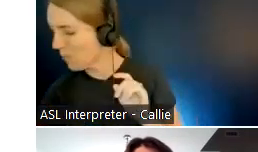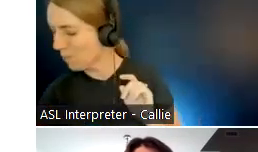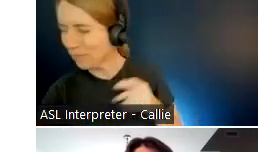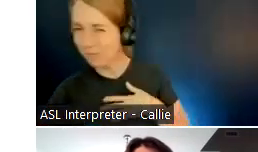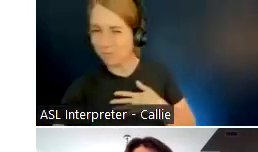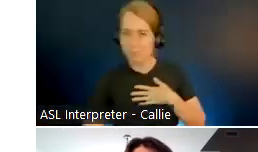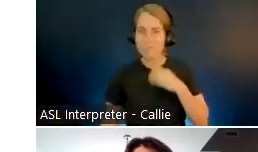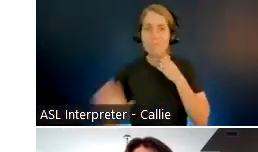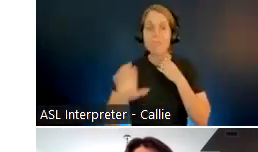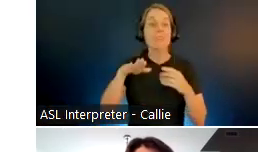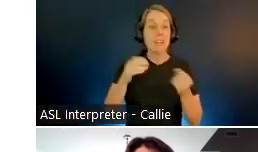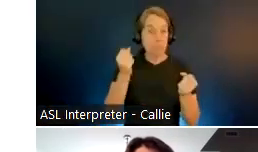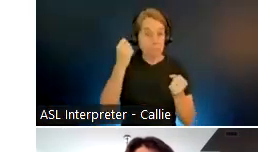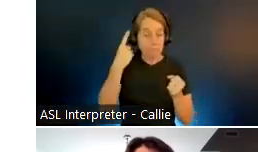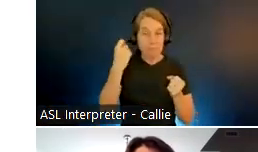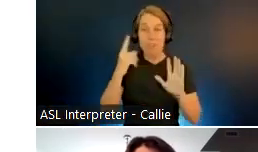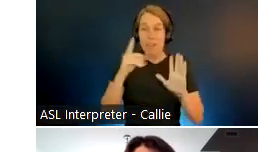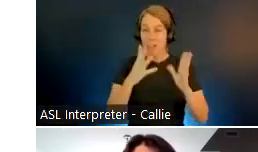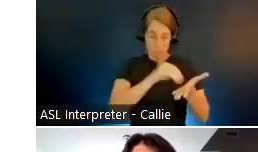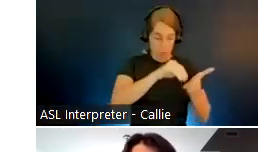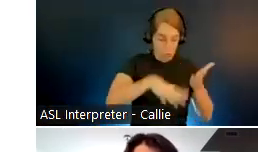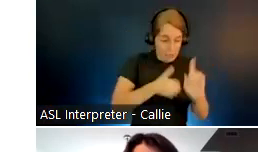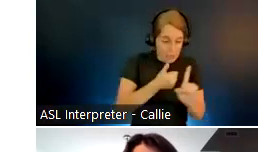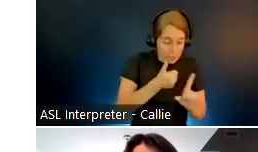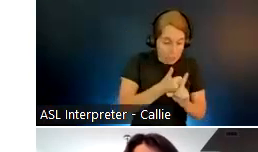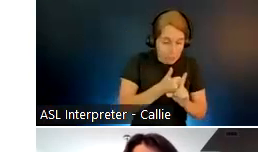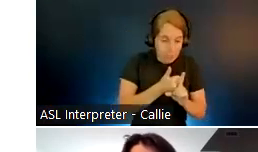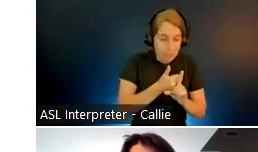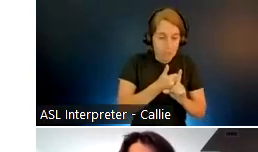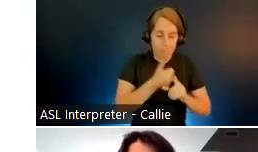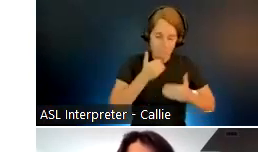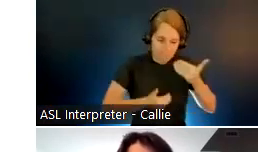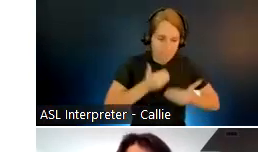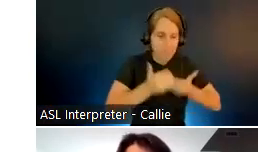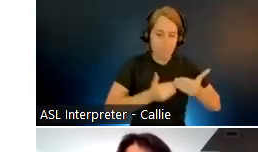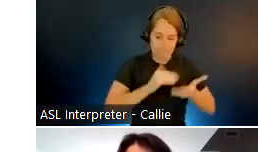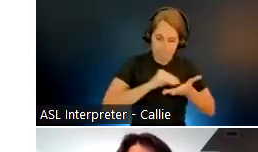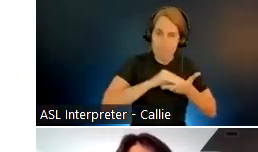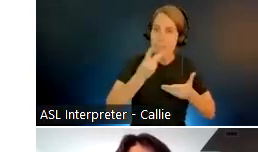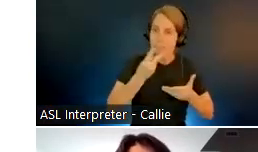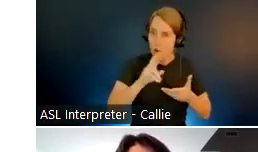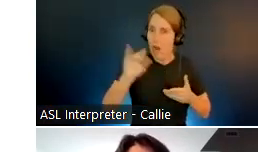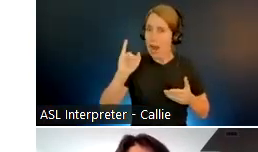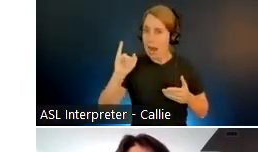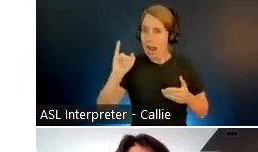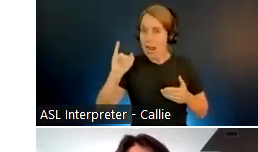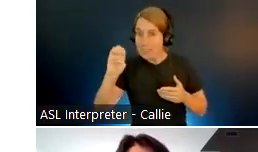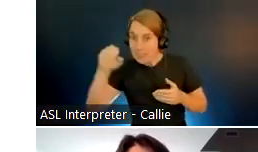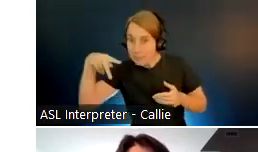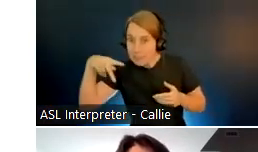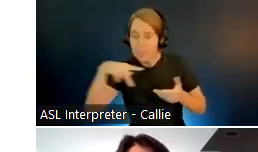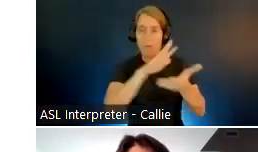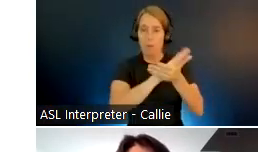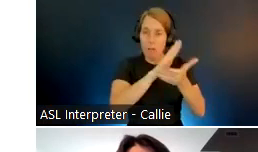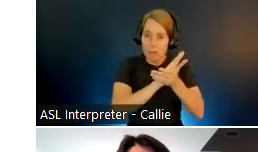lots of progress under the IEP and the school transition process. They